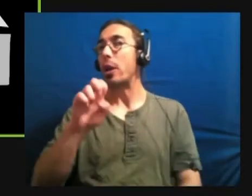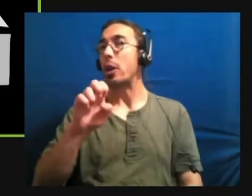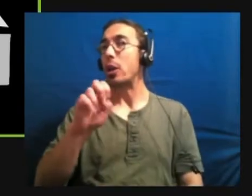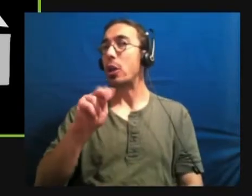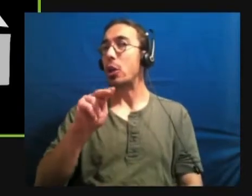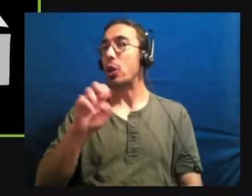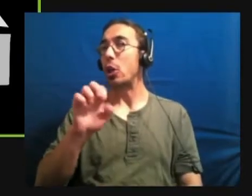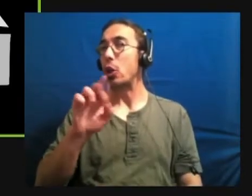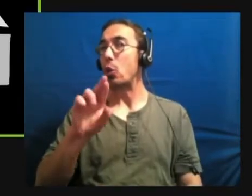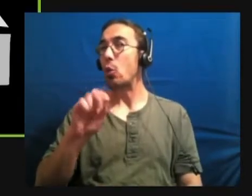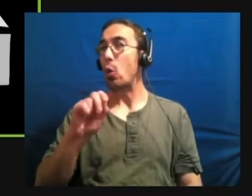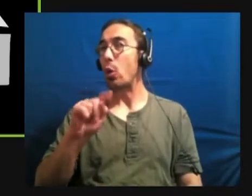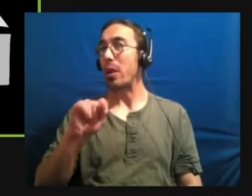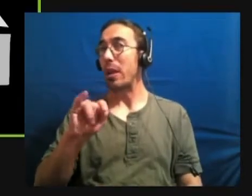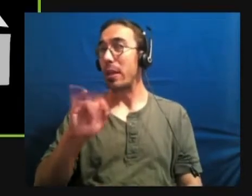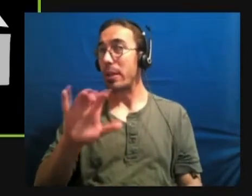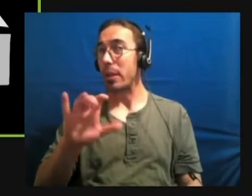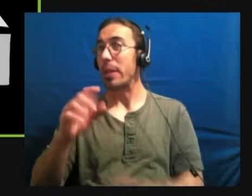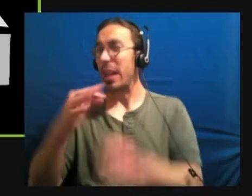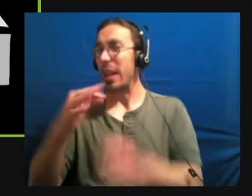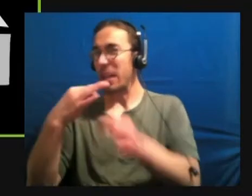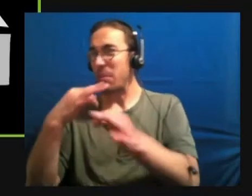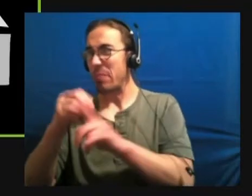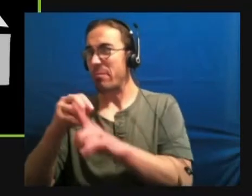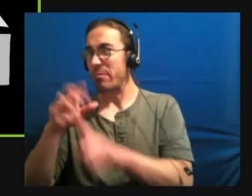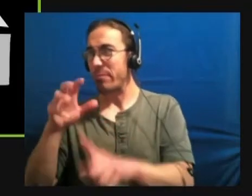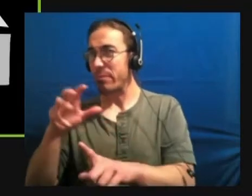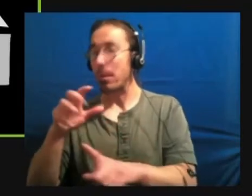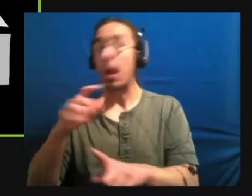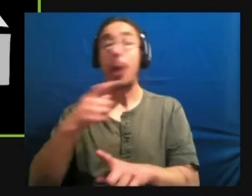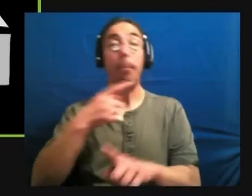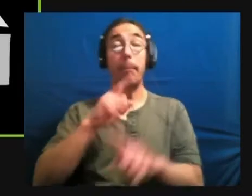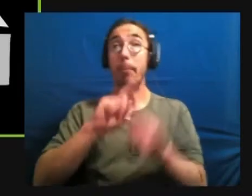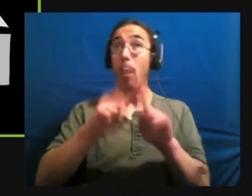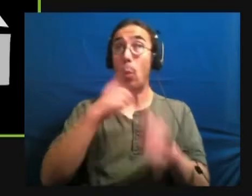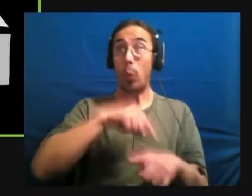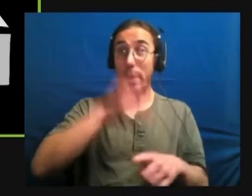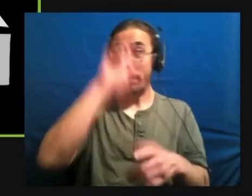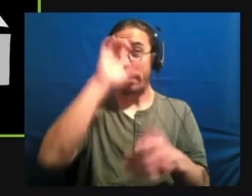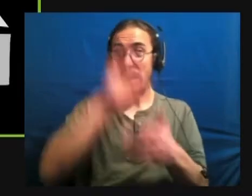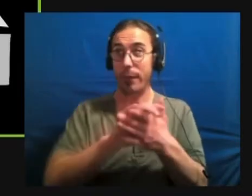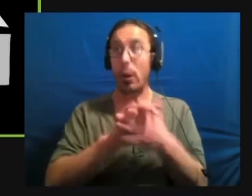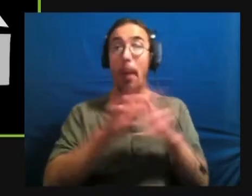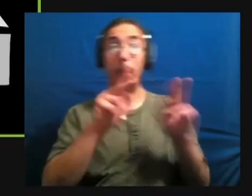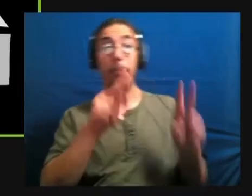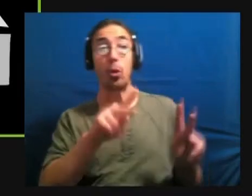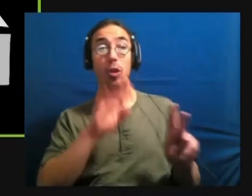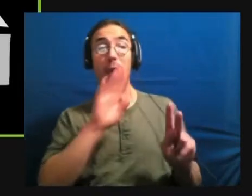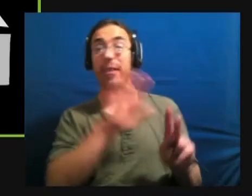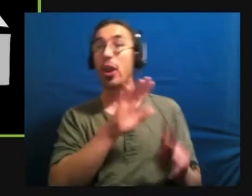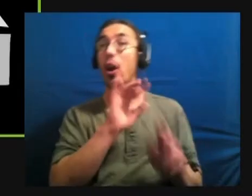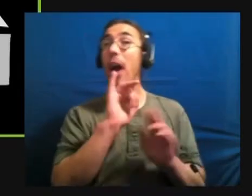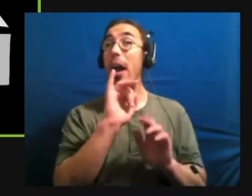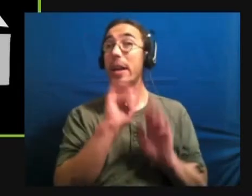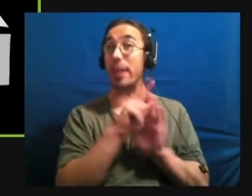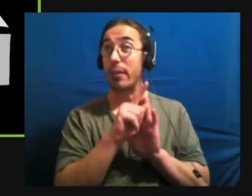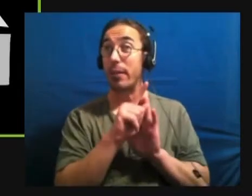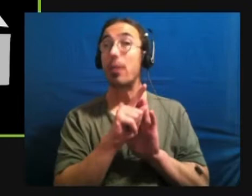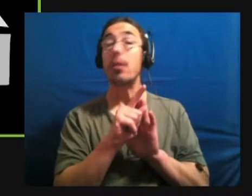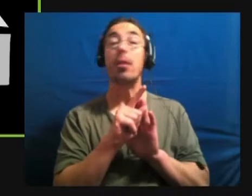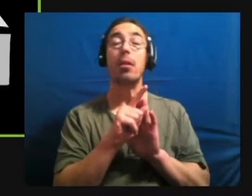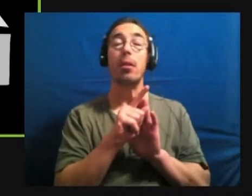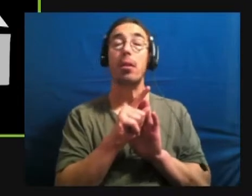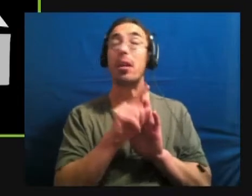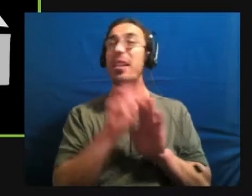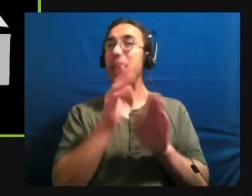this, but we believe that an autistic person's identity, and this is the core difference between